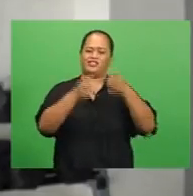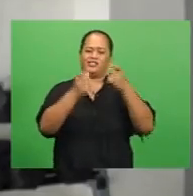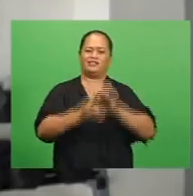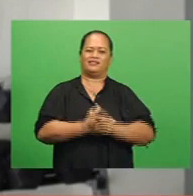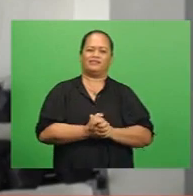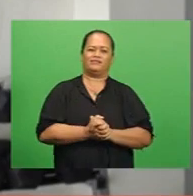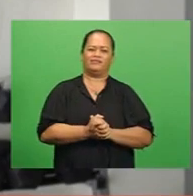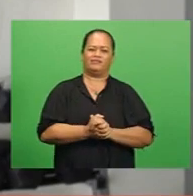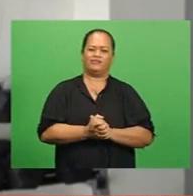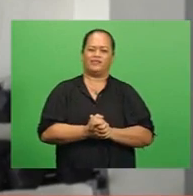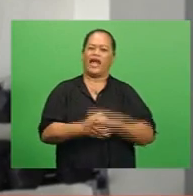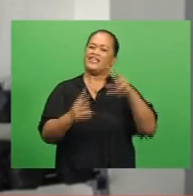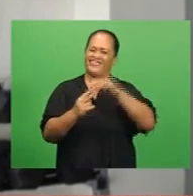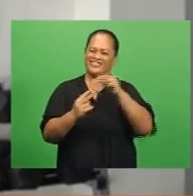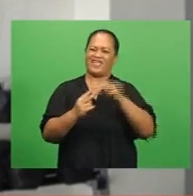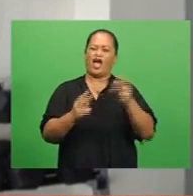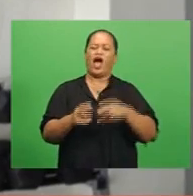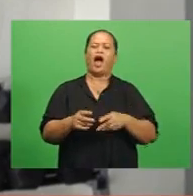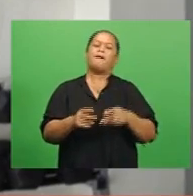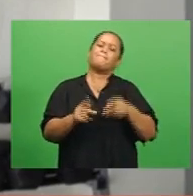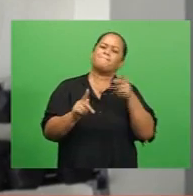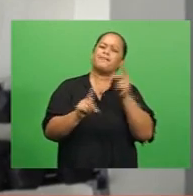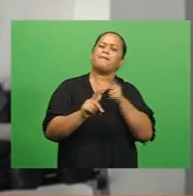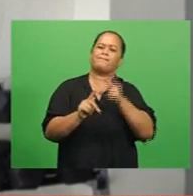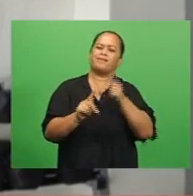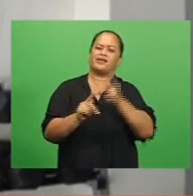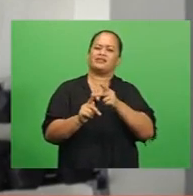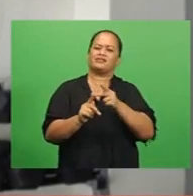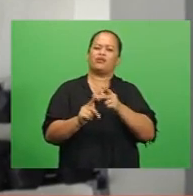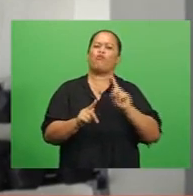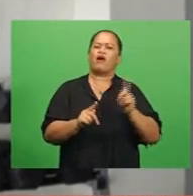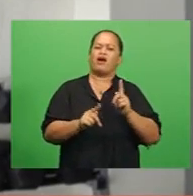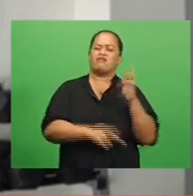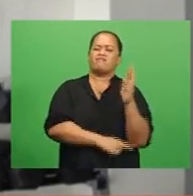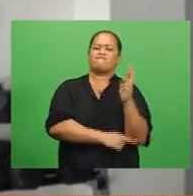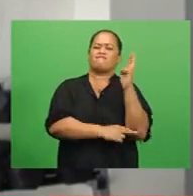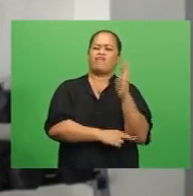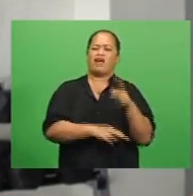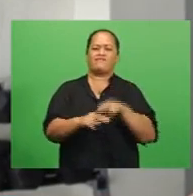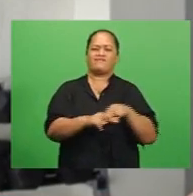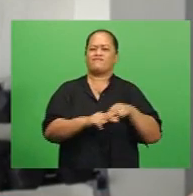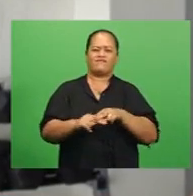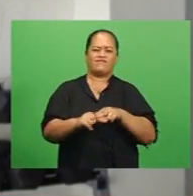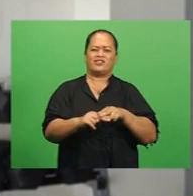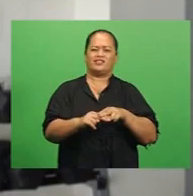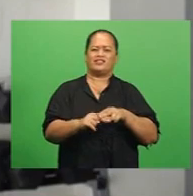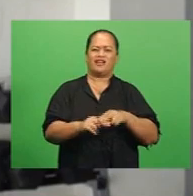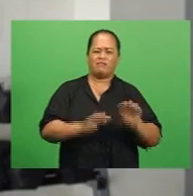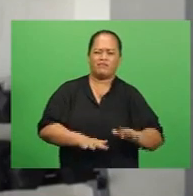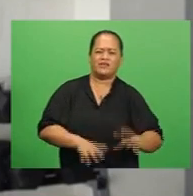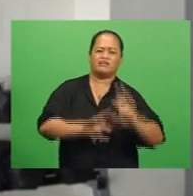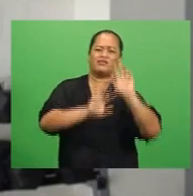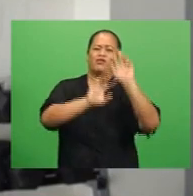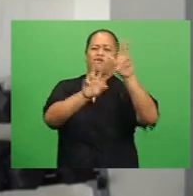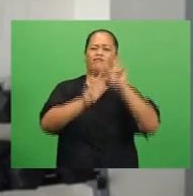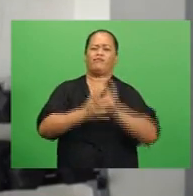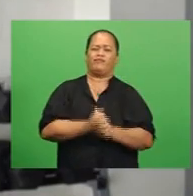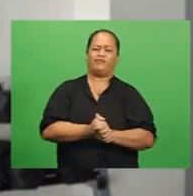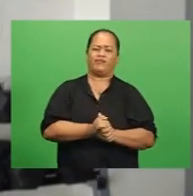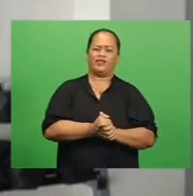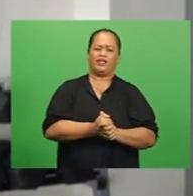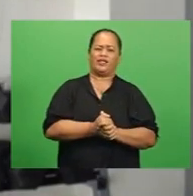selected here for a purpose, and that is to represent the Kaibiti Silktails team. And if it is for us to be overseas to play the